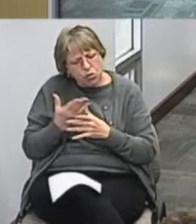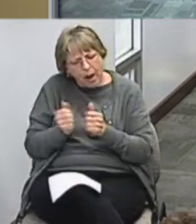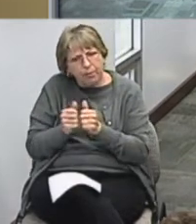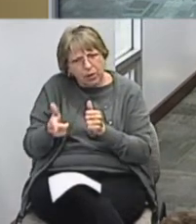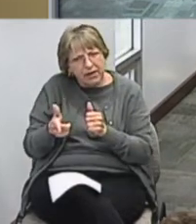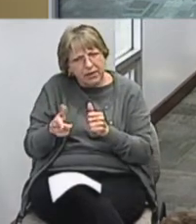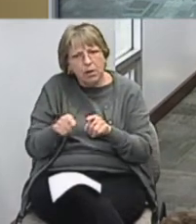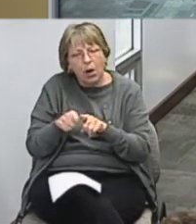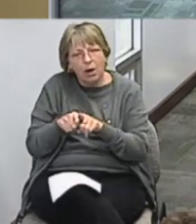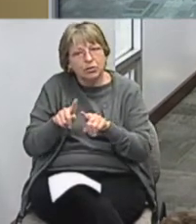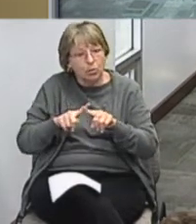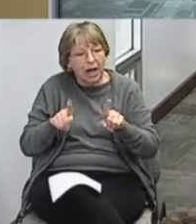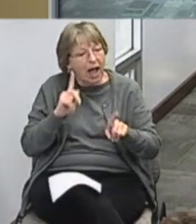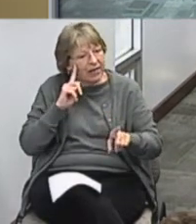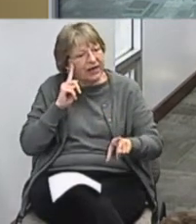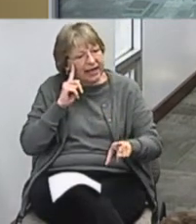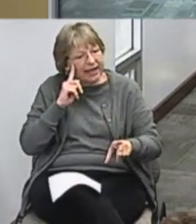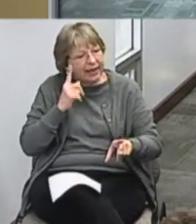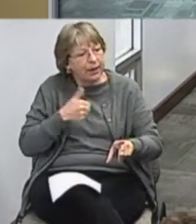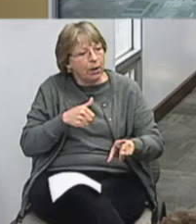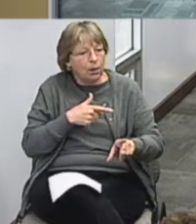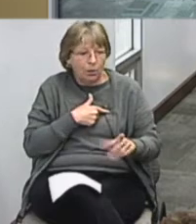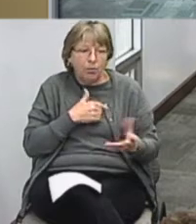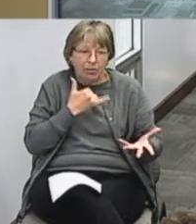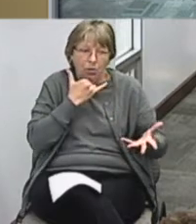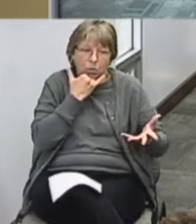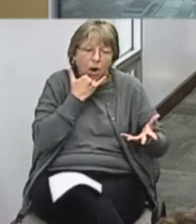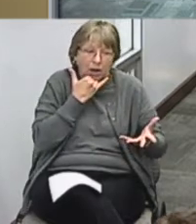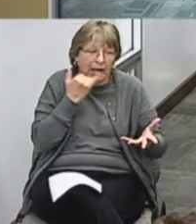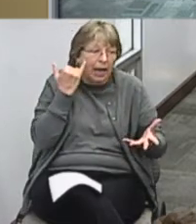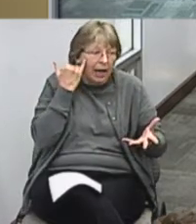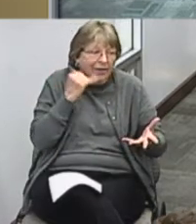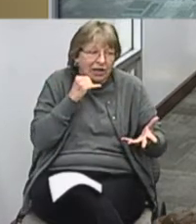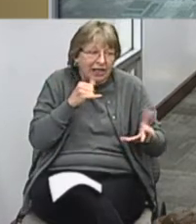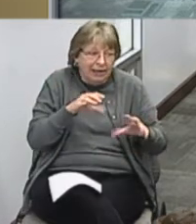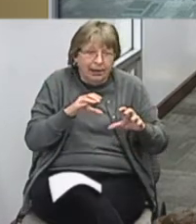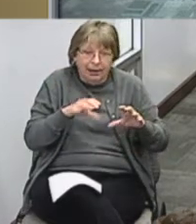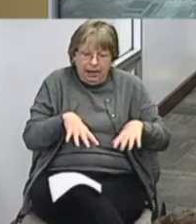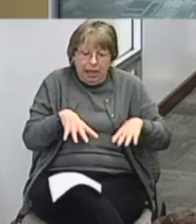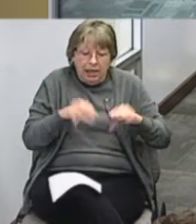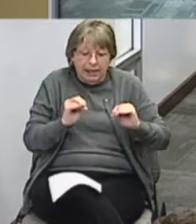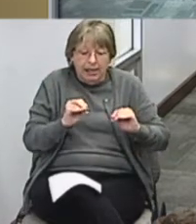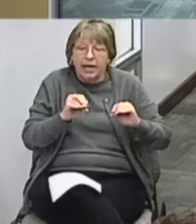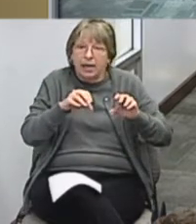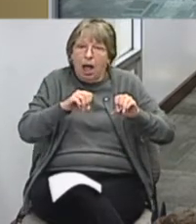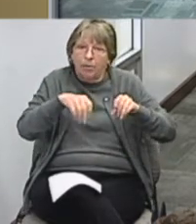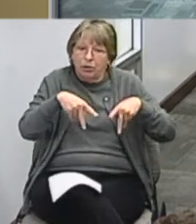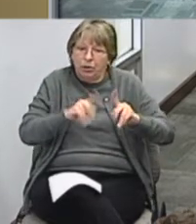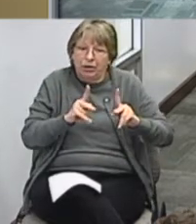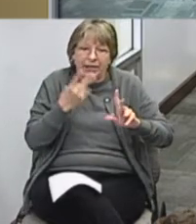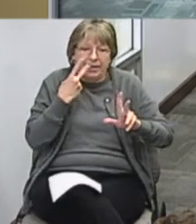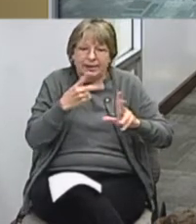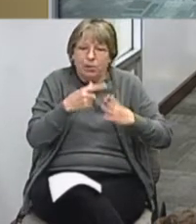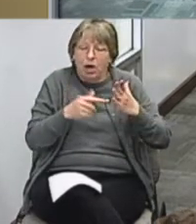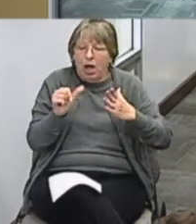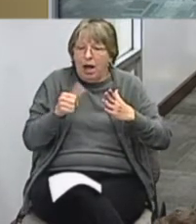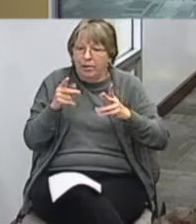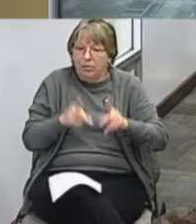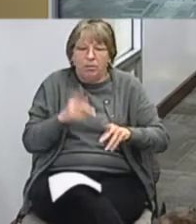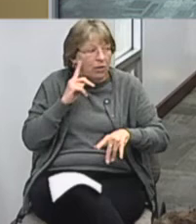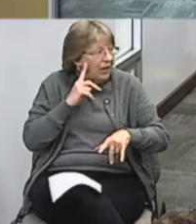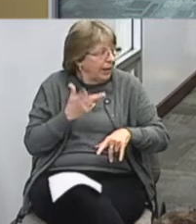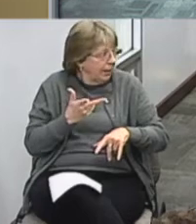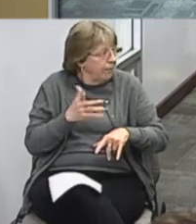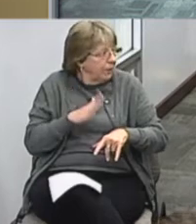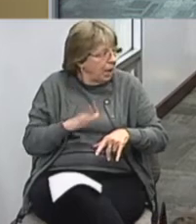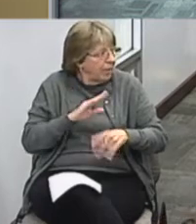But I think we would be remiss if we didn't take an opportunity to see what some other people might consider Absolutely.